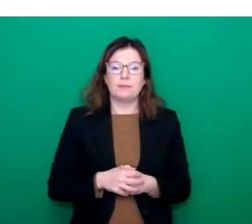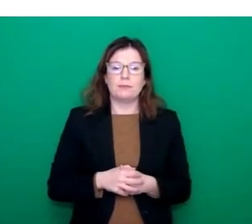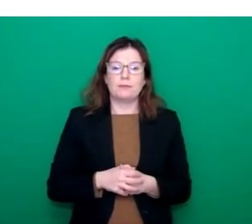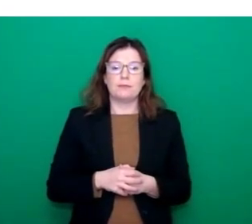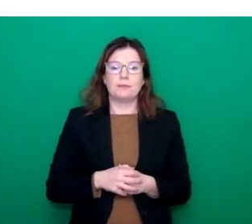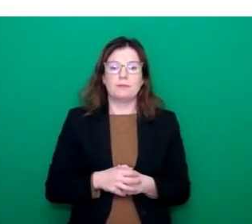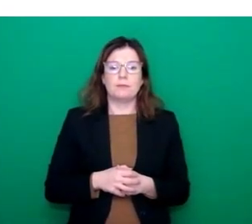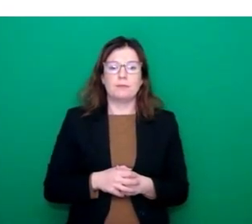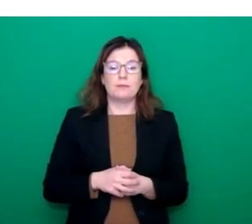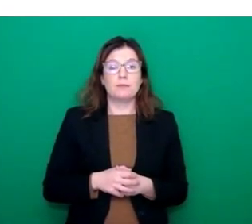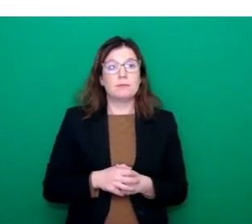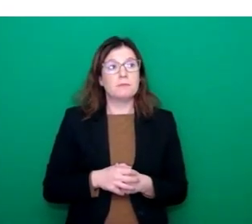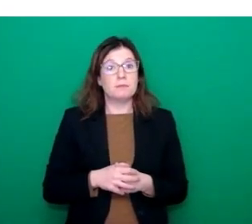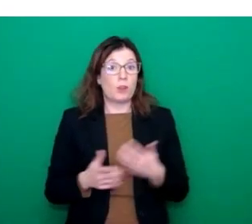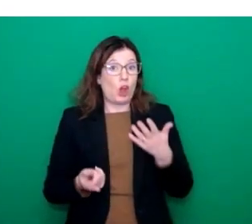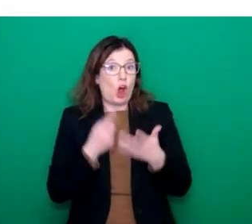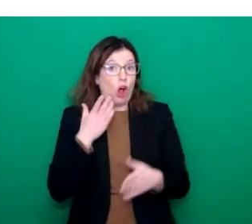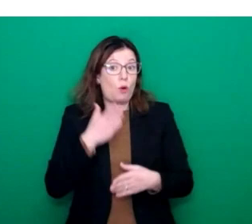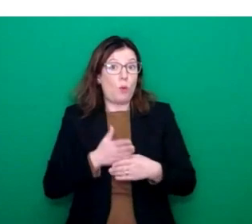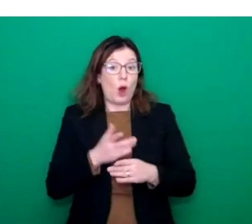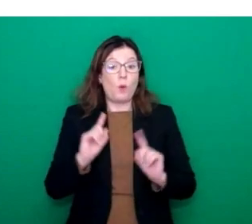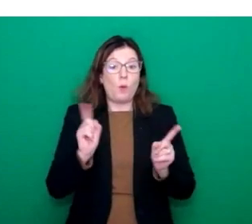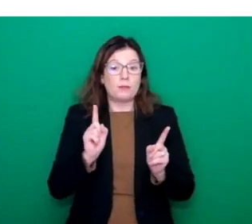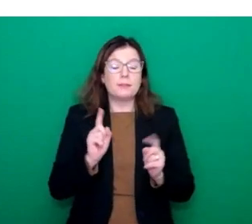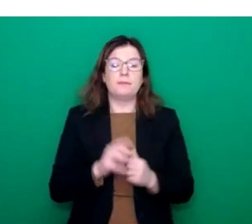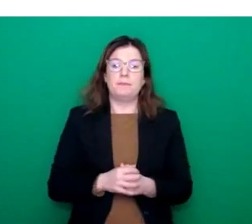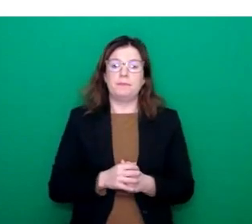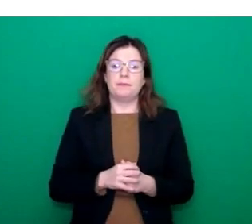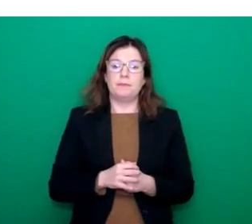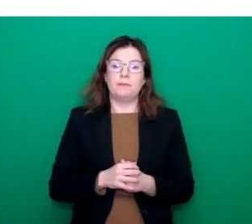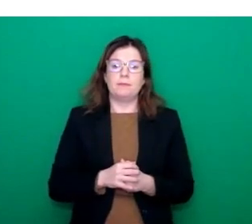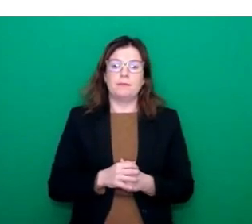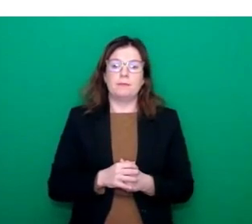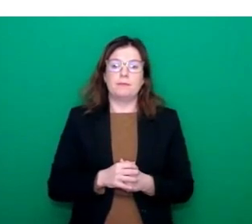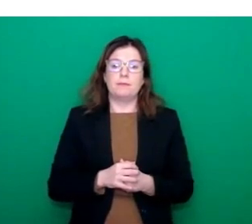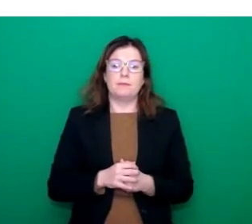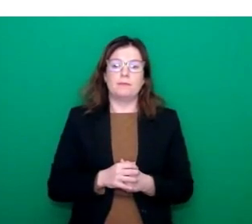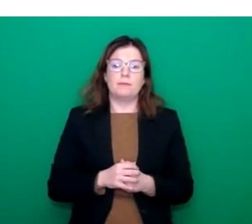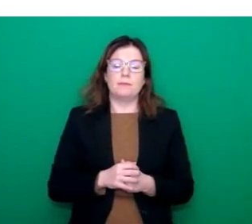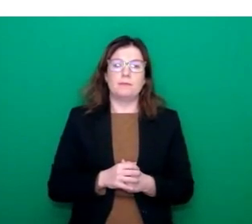Part of what we're also doing is developing a range of